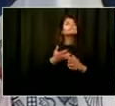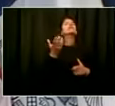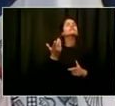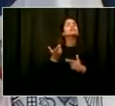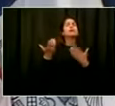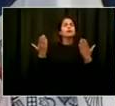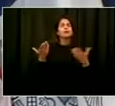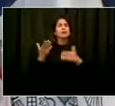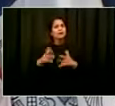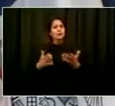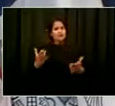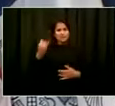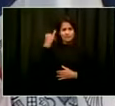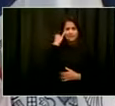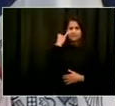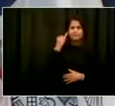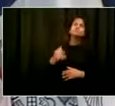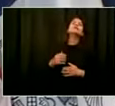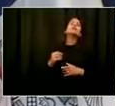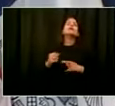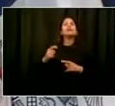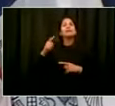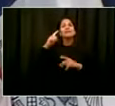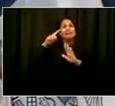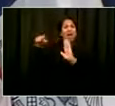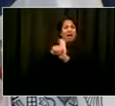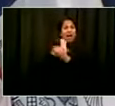But that's not the reality that I've experienced.